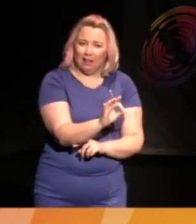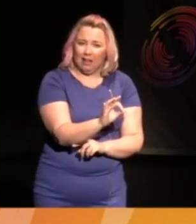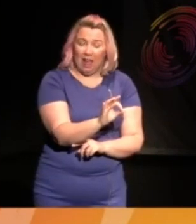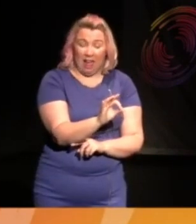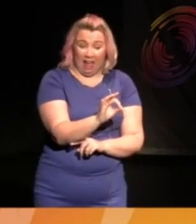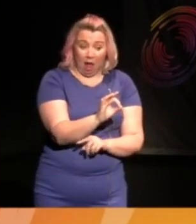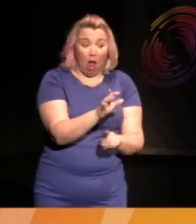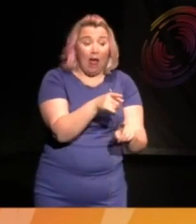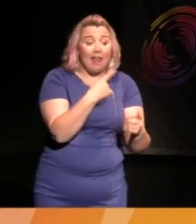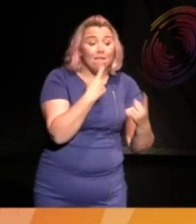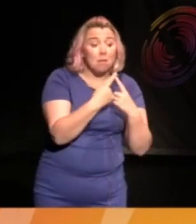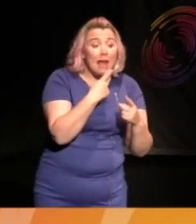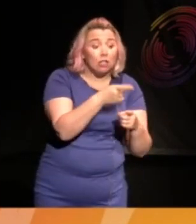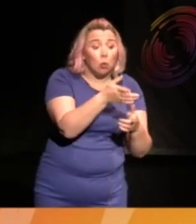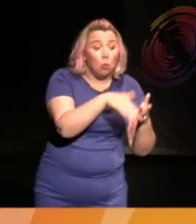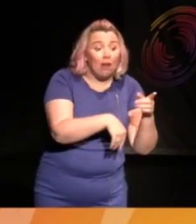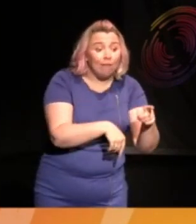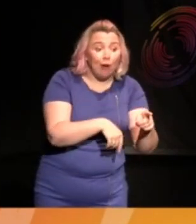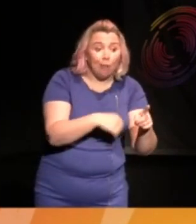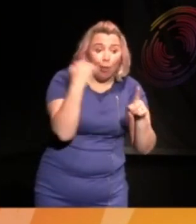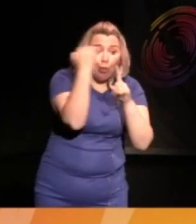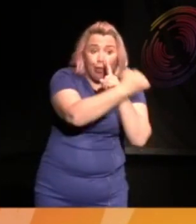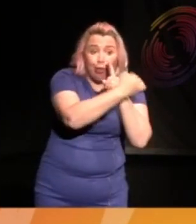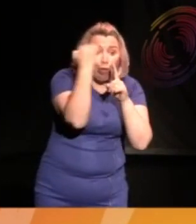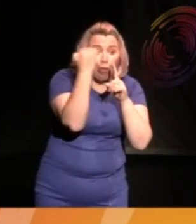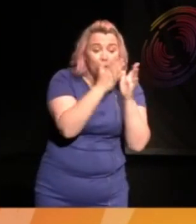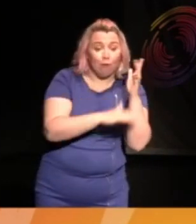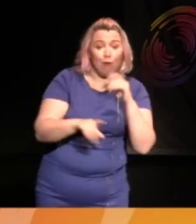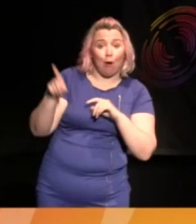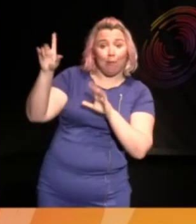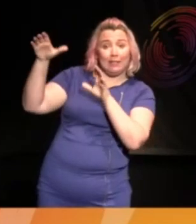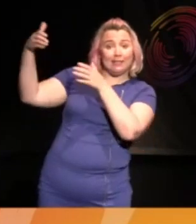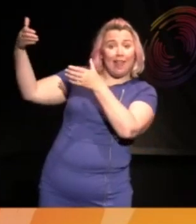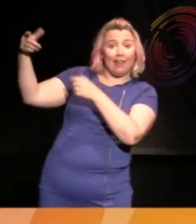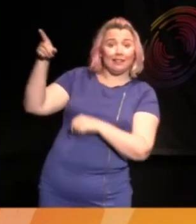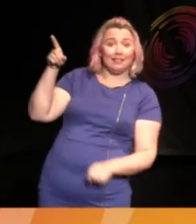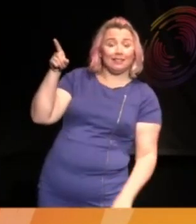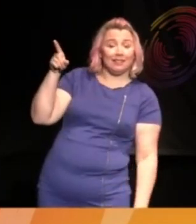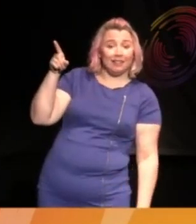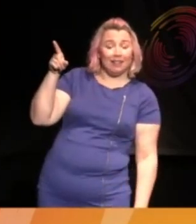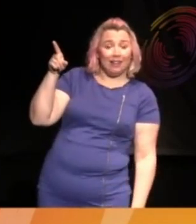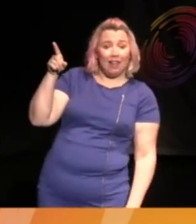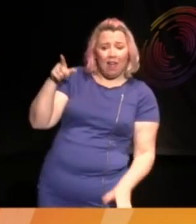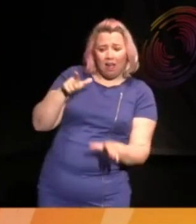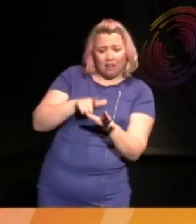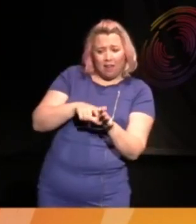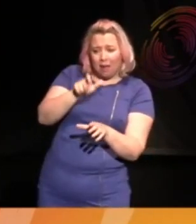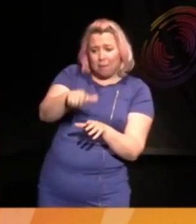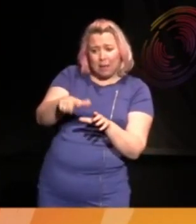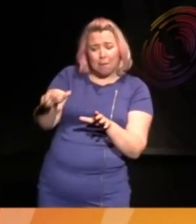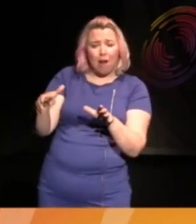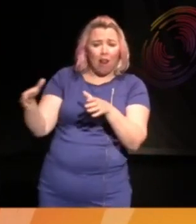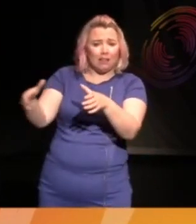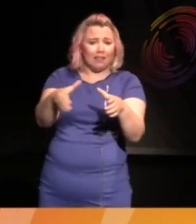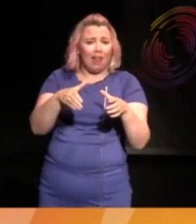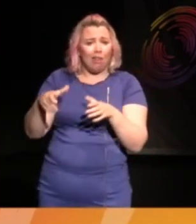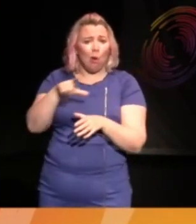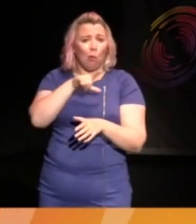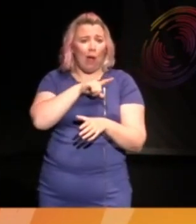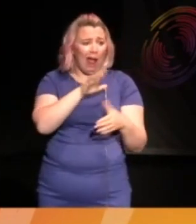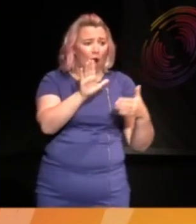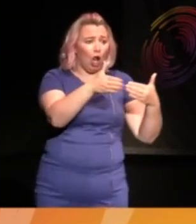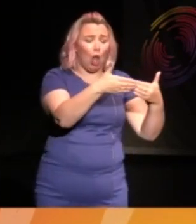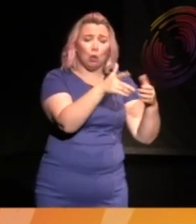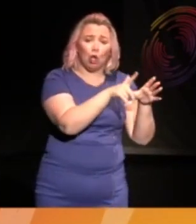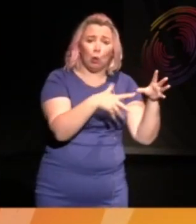be honest. Like, the young kids are hanging outside because you've closed the youth clubs, you've closed the youth centres. They have